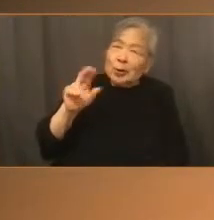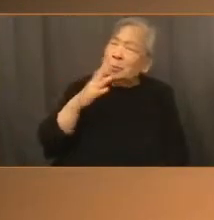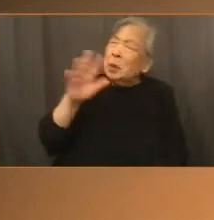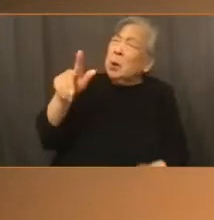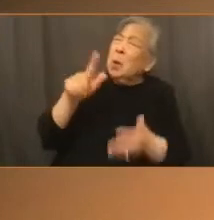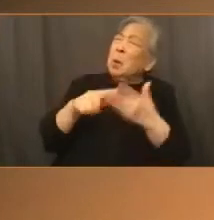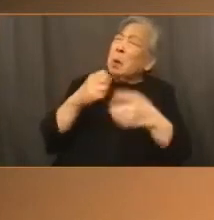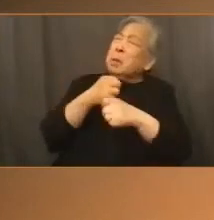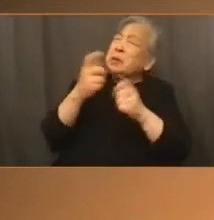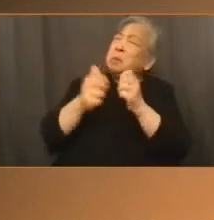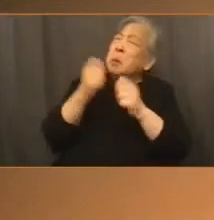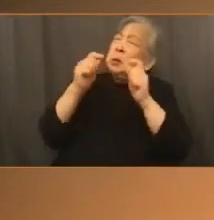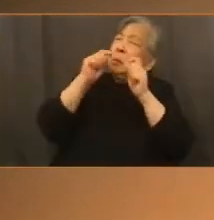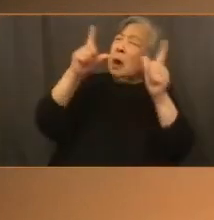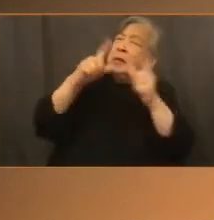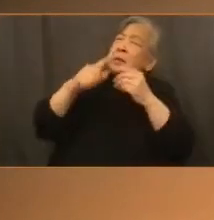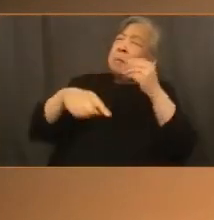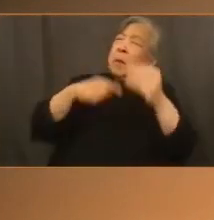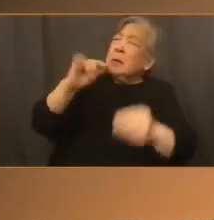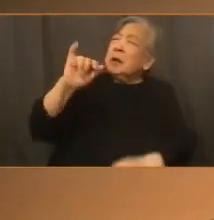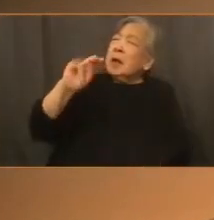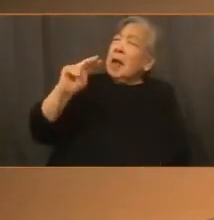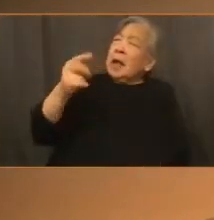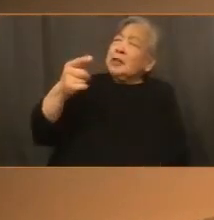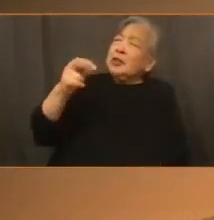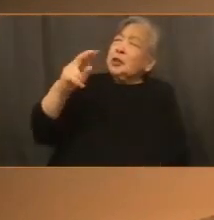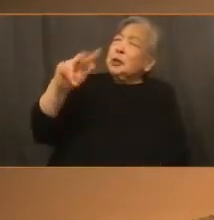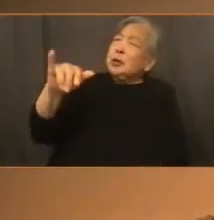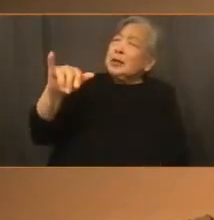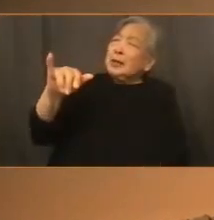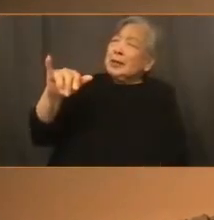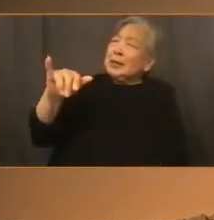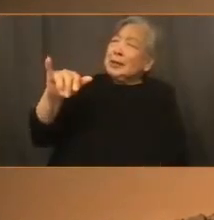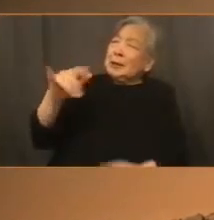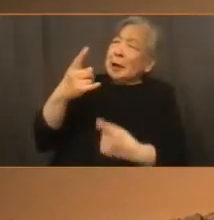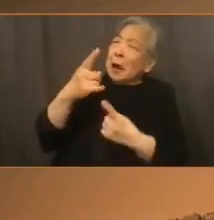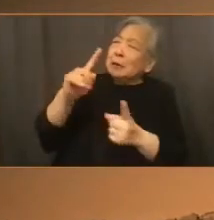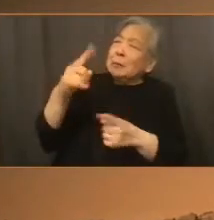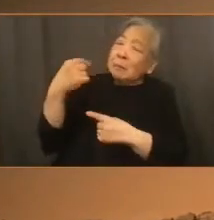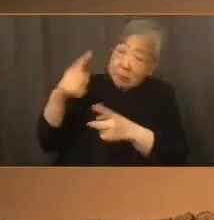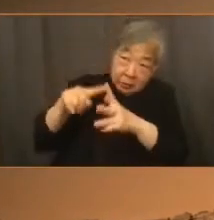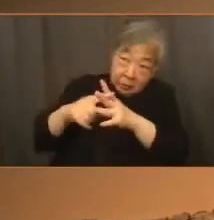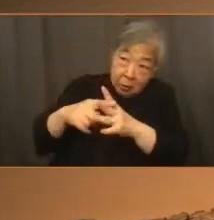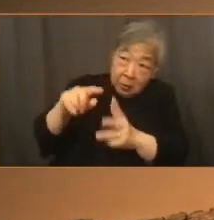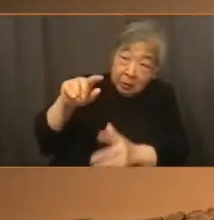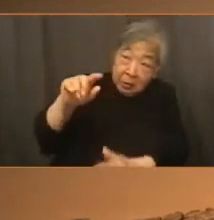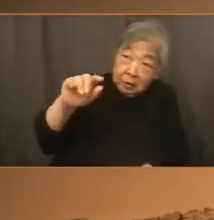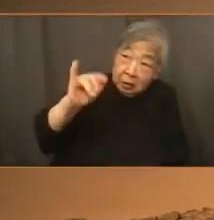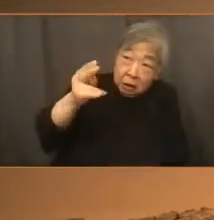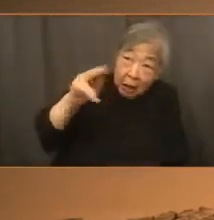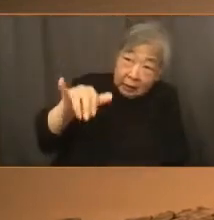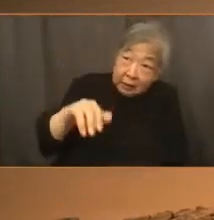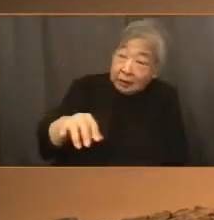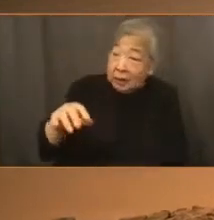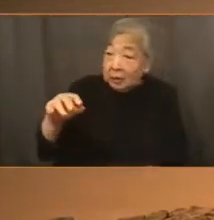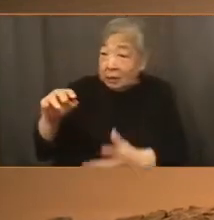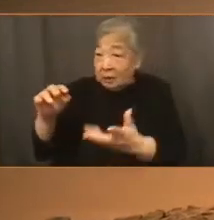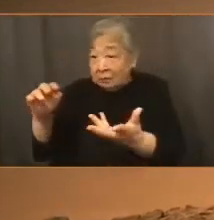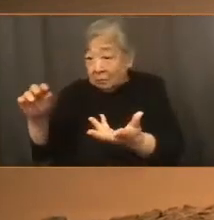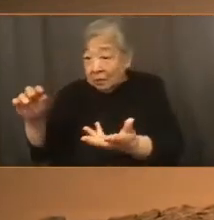about Ingenuity's accomplishments so far? Why don't we start with Johnny, and Nishant, you can let me know if you had anything that surprised